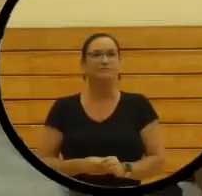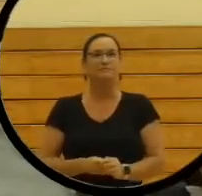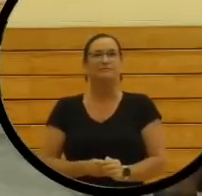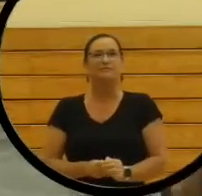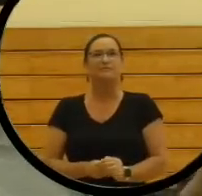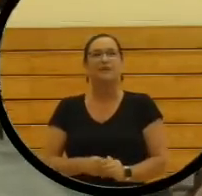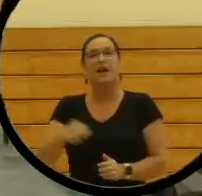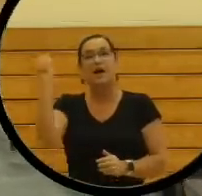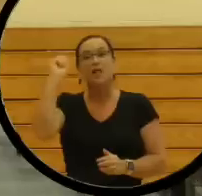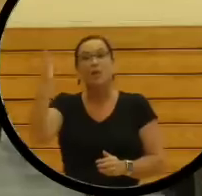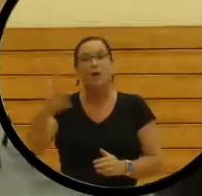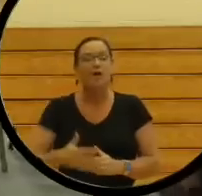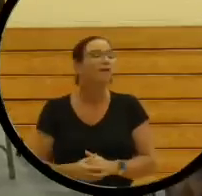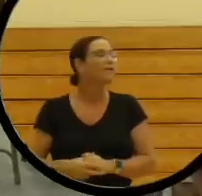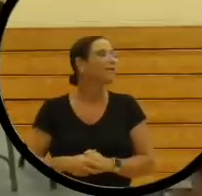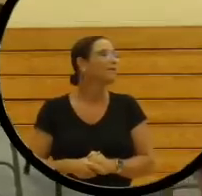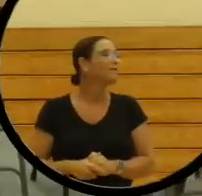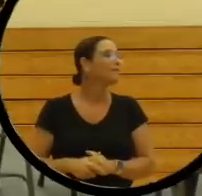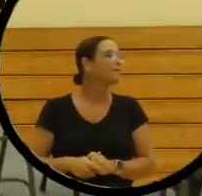Aloha kakou.